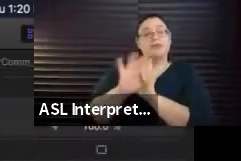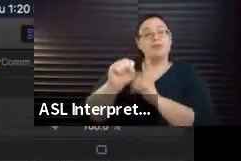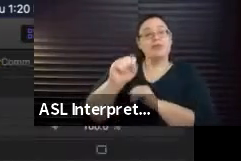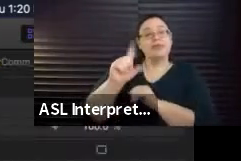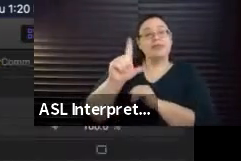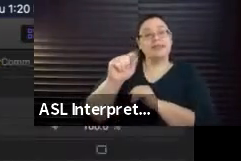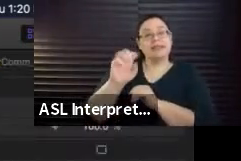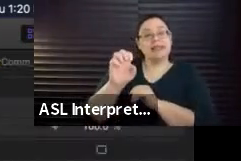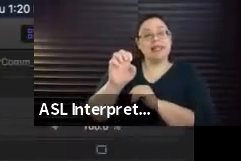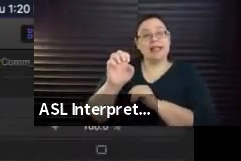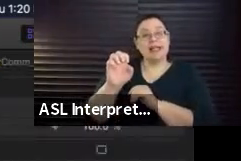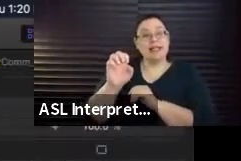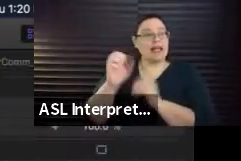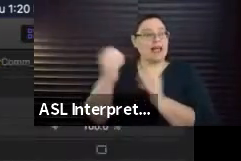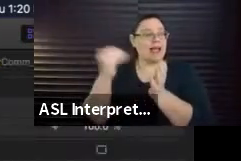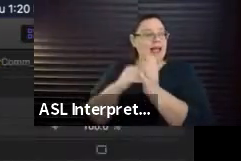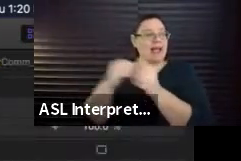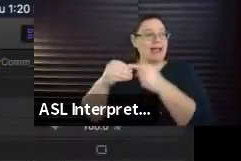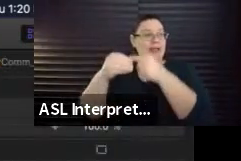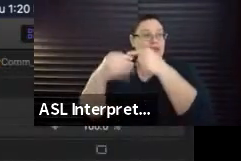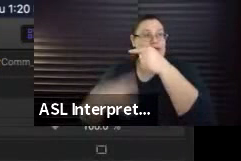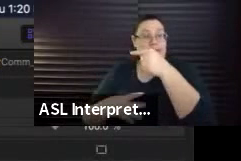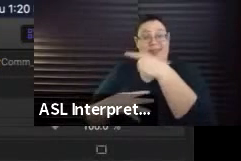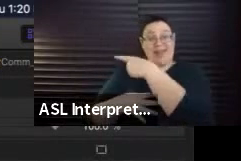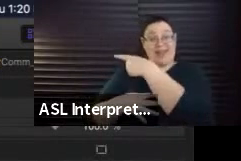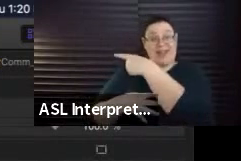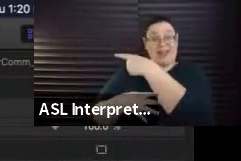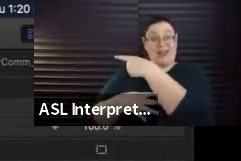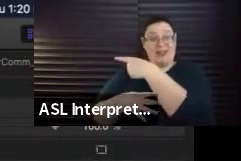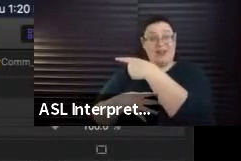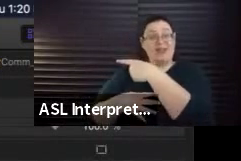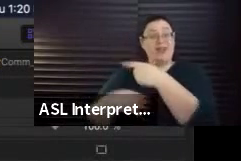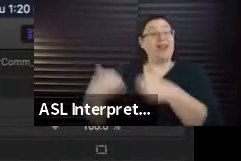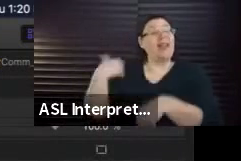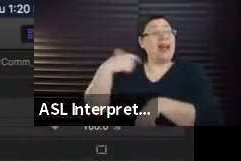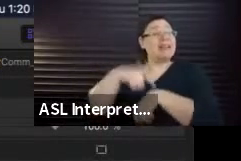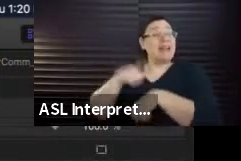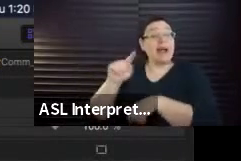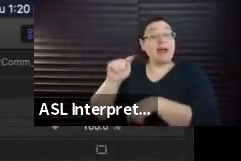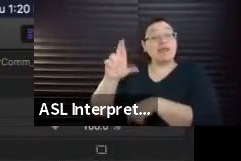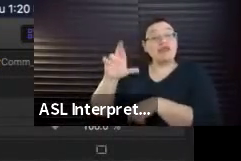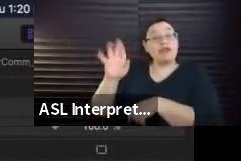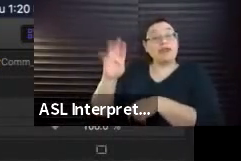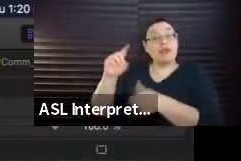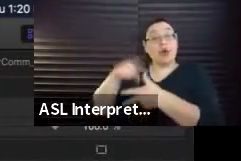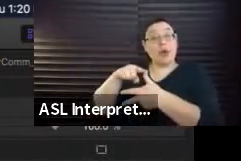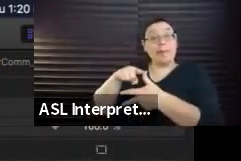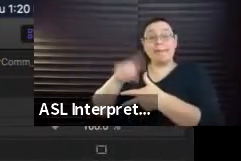back to this drop down. And instead of transform, this time I'm going to go to crop.